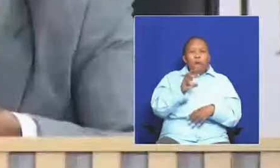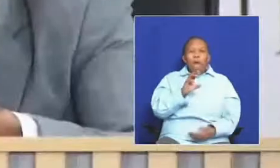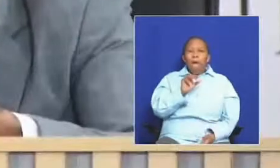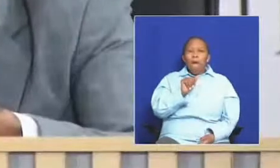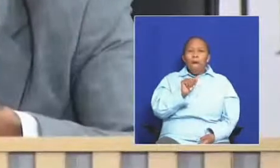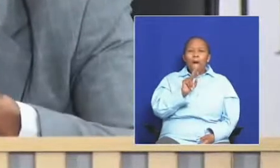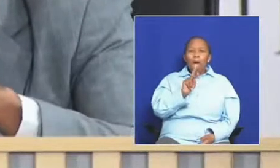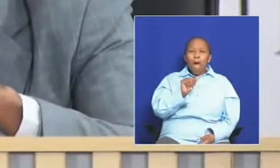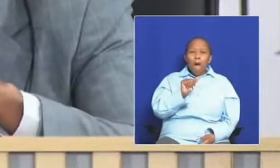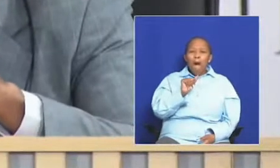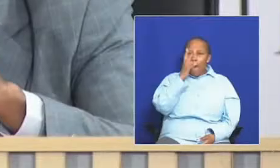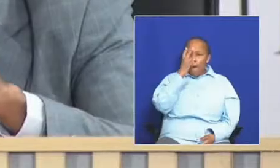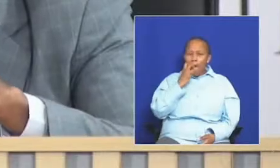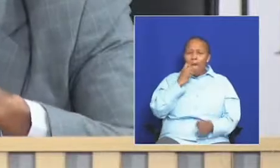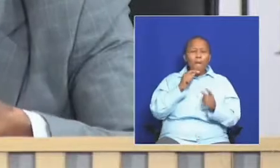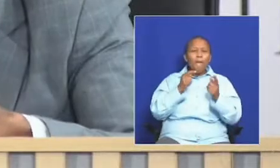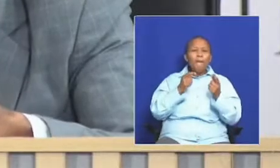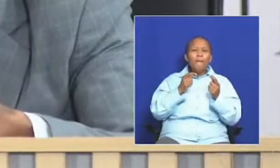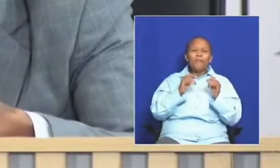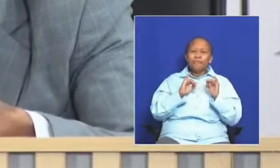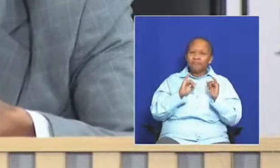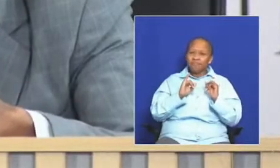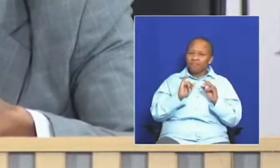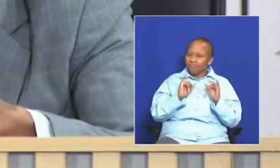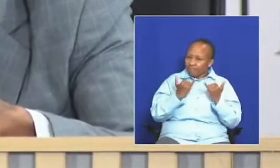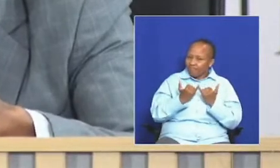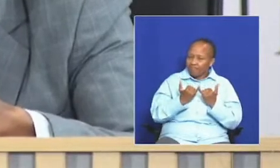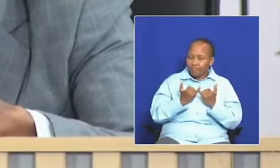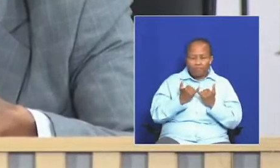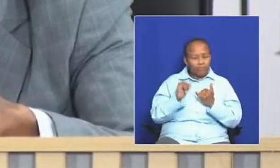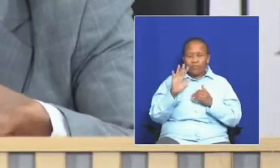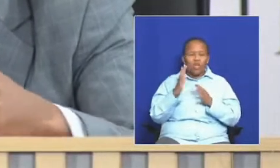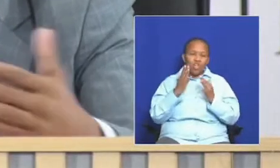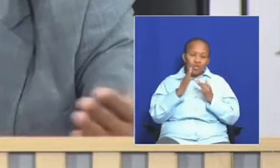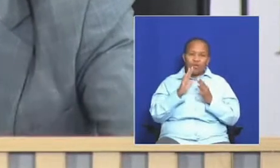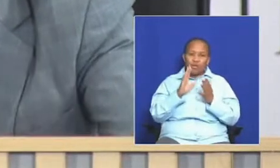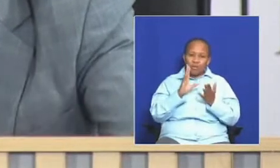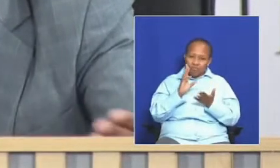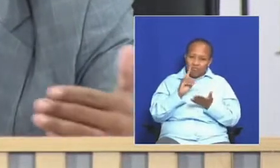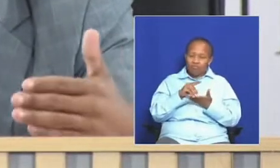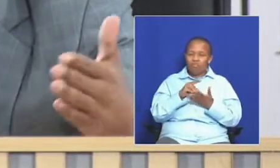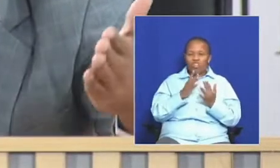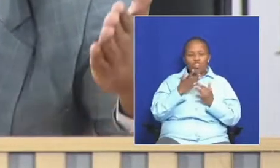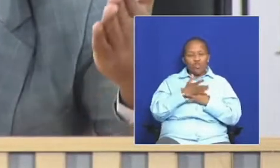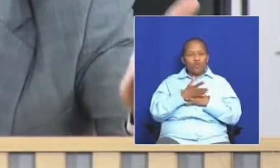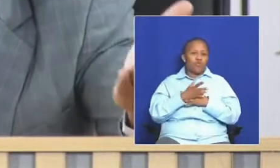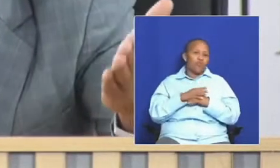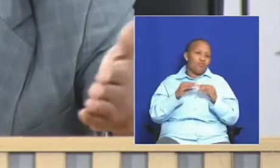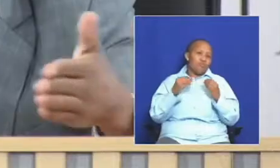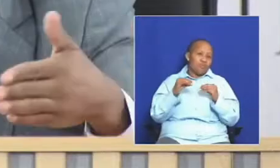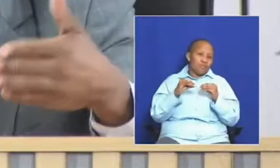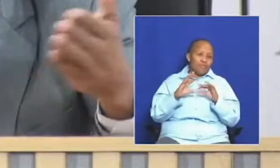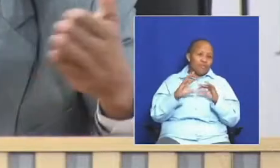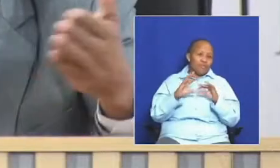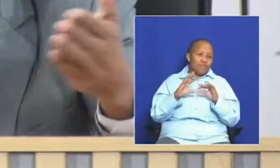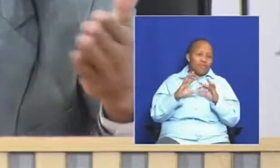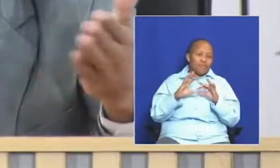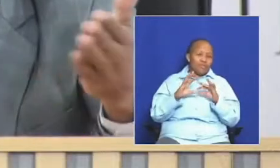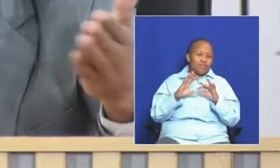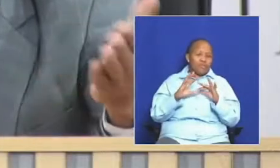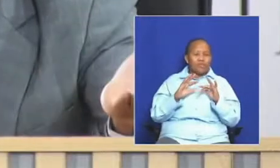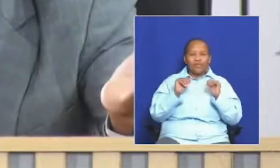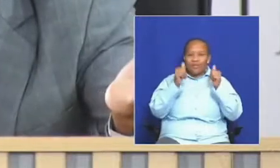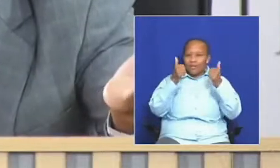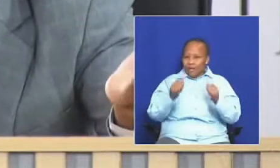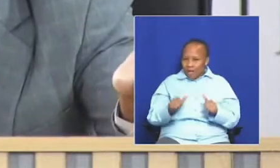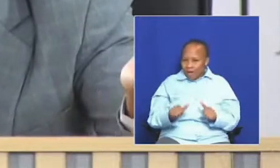Black Trading, those companies that... It will be through a business account, because it was not a formal thing. As long as the money is there, I will